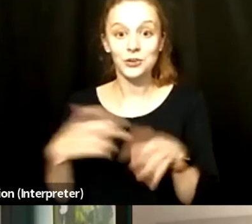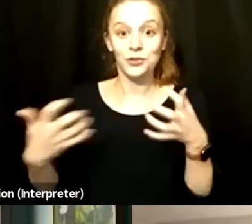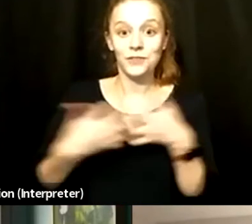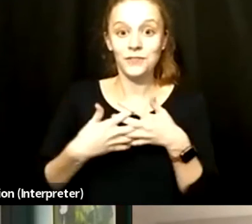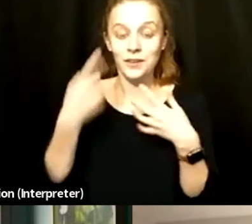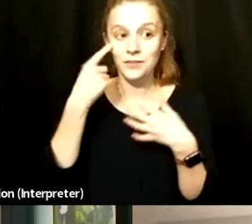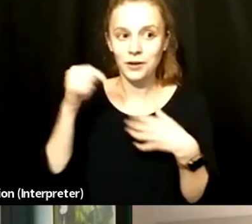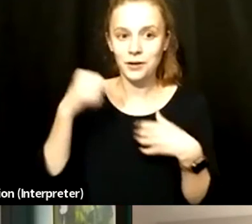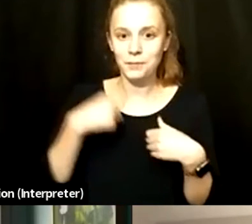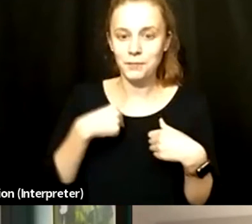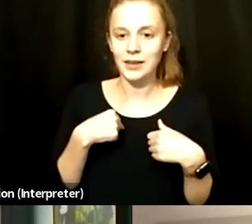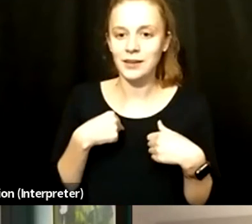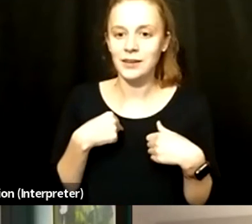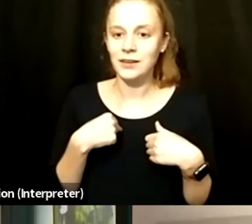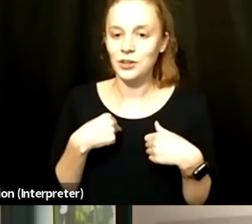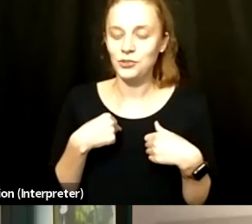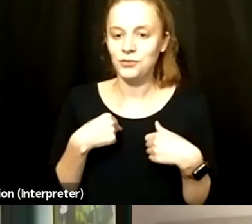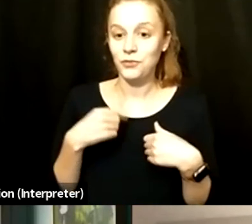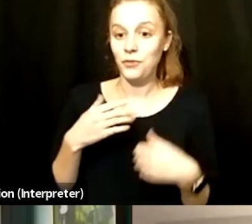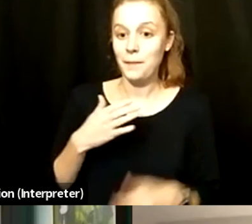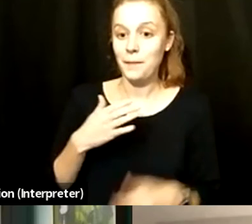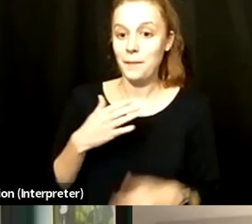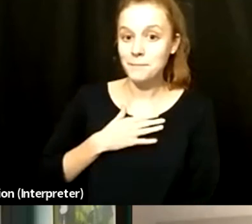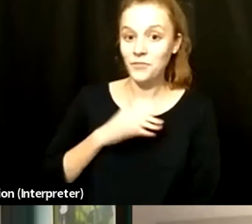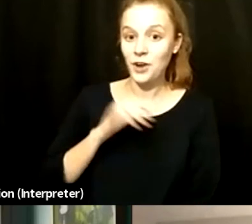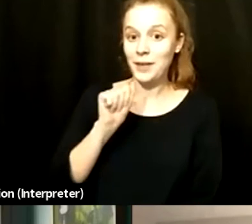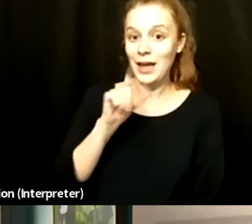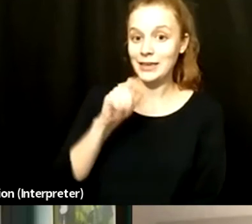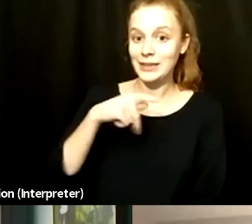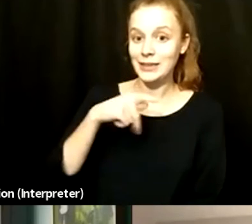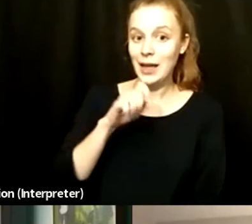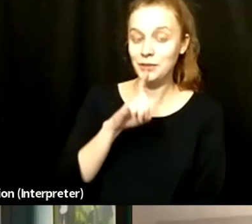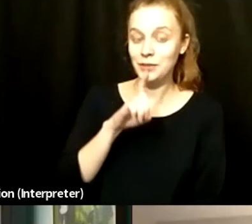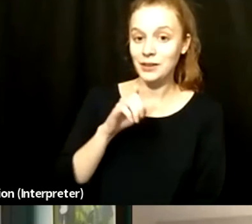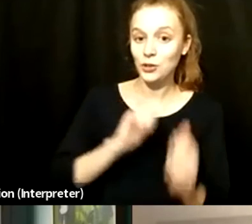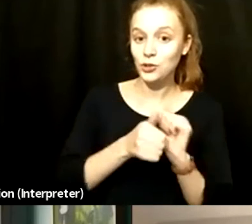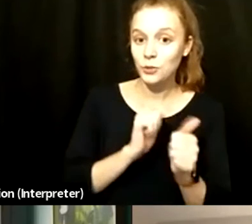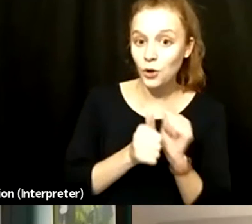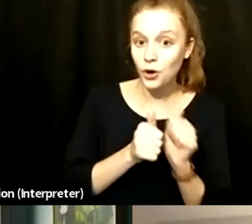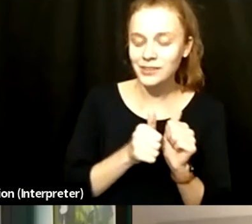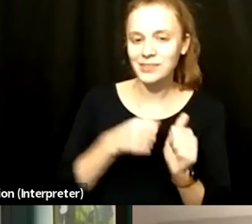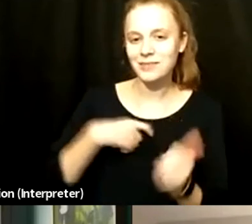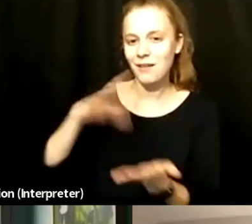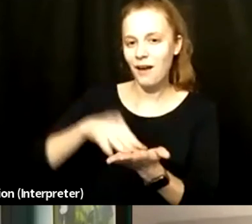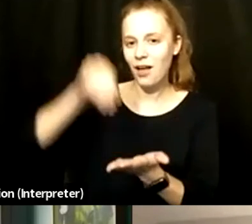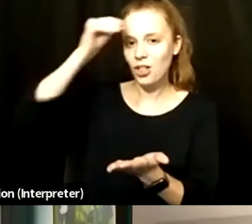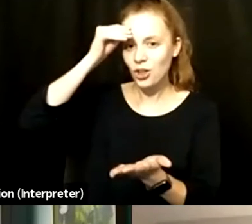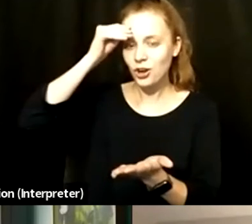of take what I learned from adaptive sports, again around goal setting, planning,